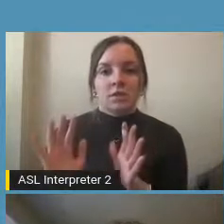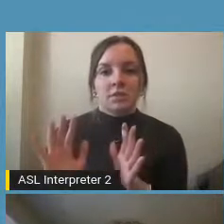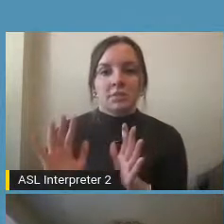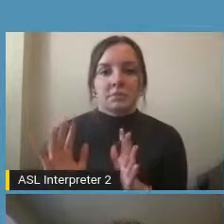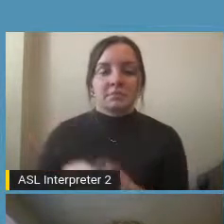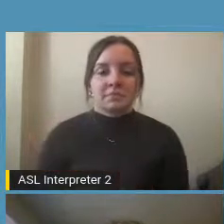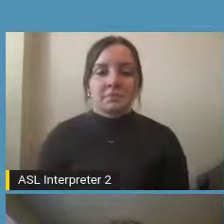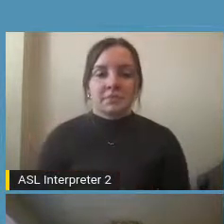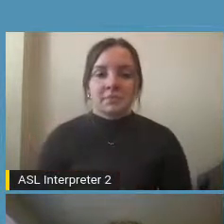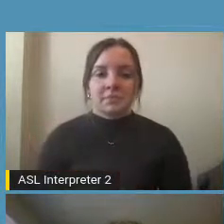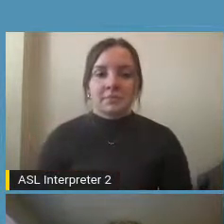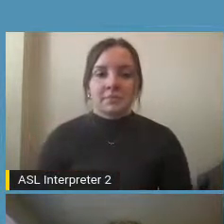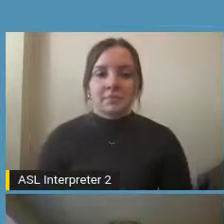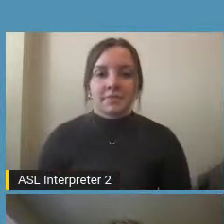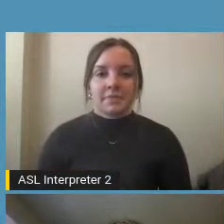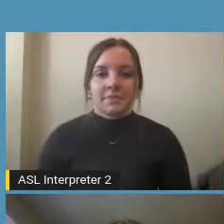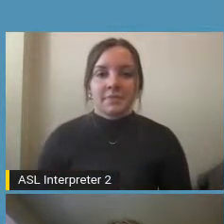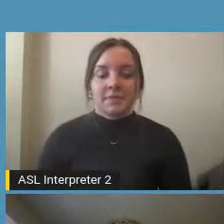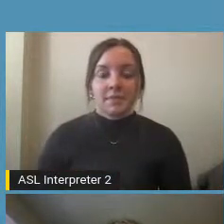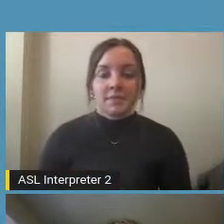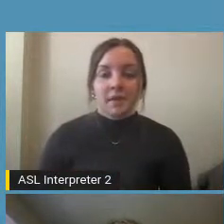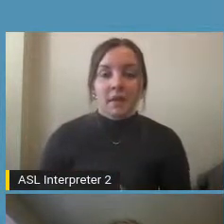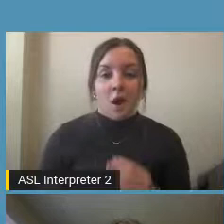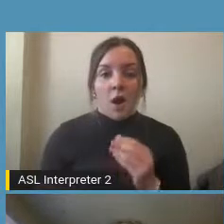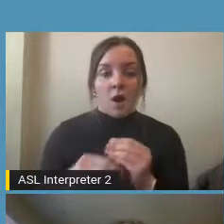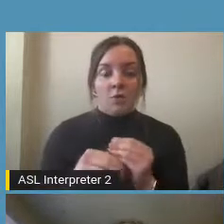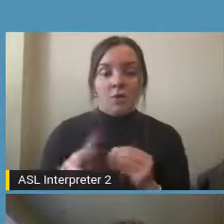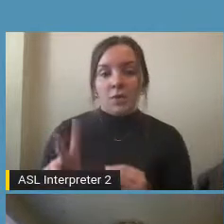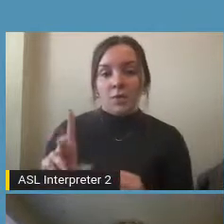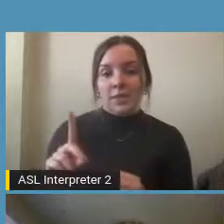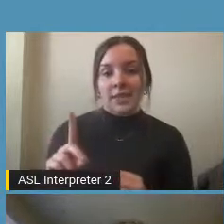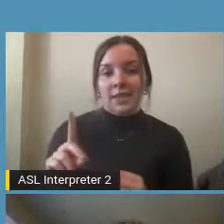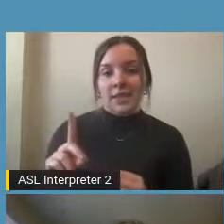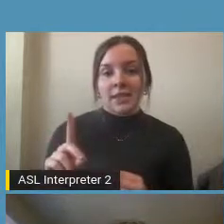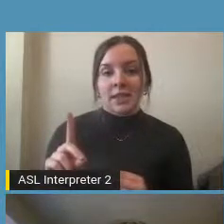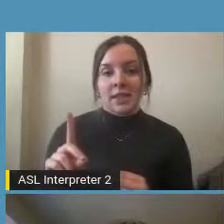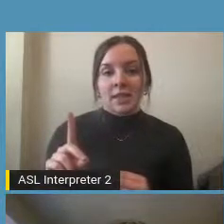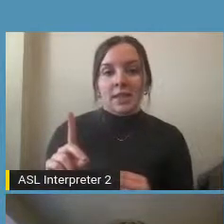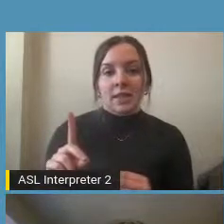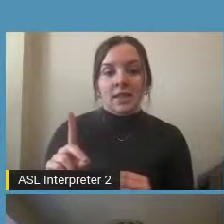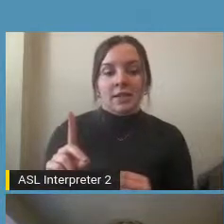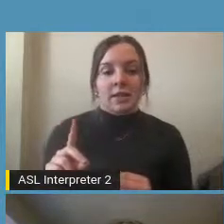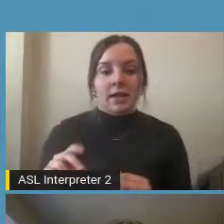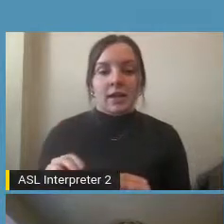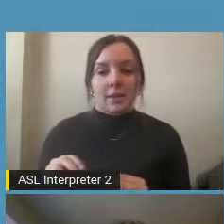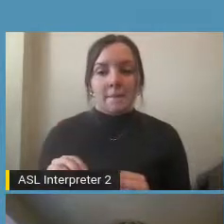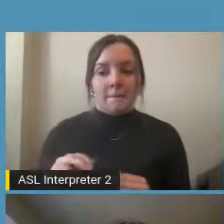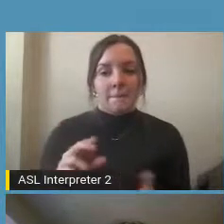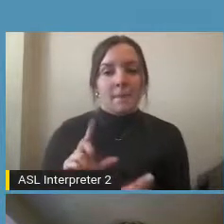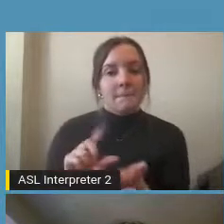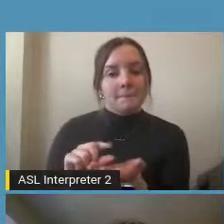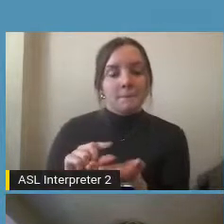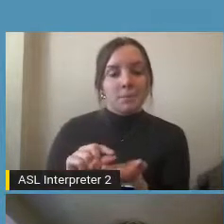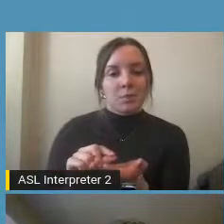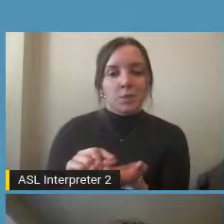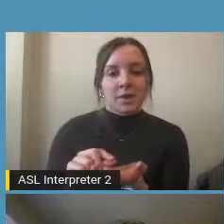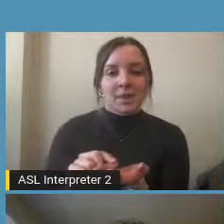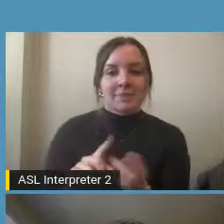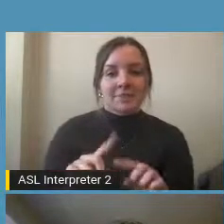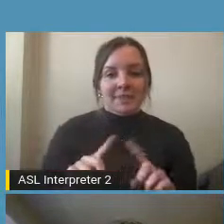printed small versions, including a colored version. You can see the very high resolution.